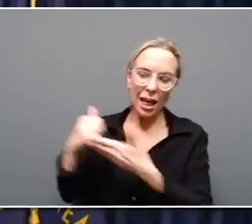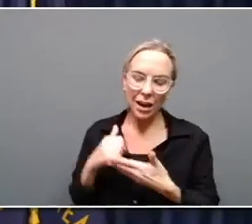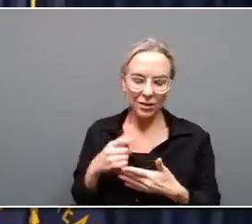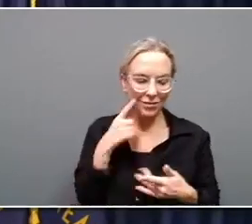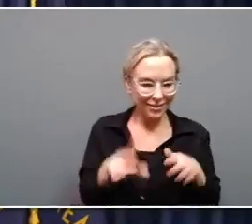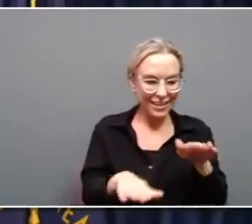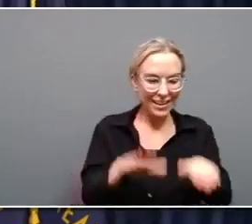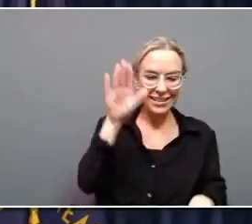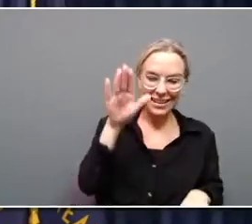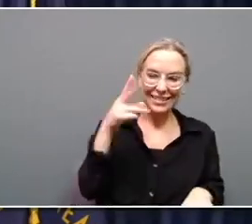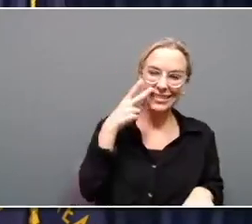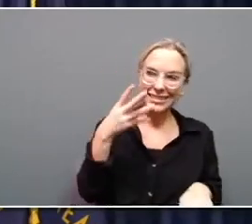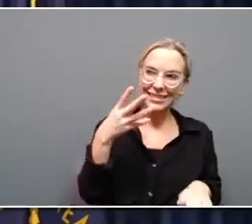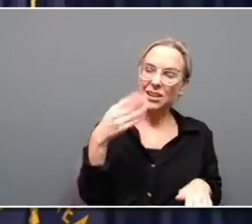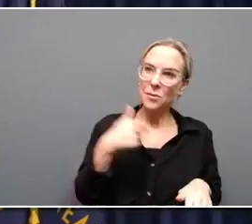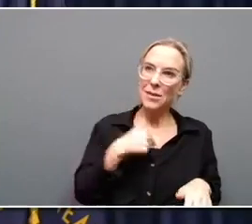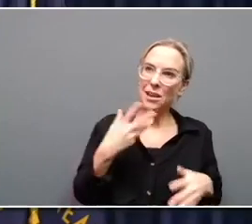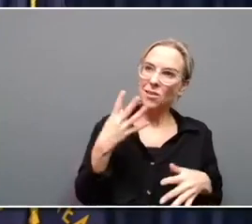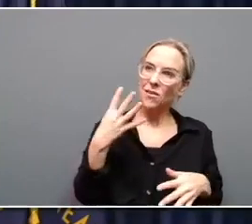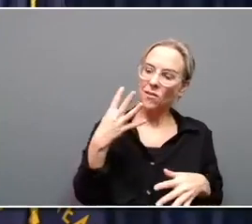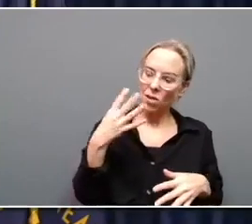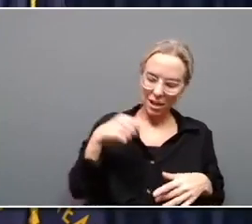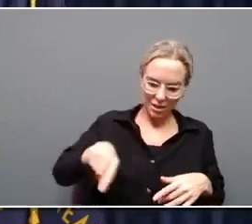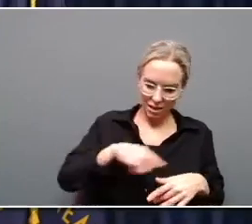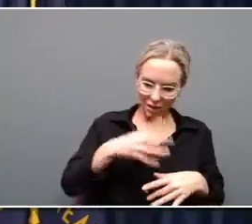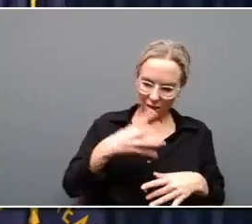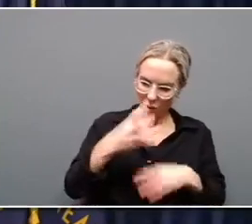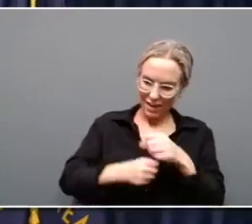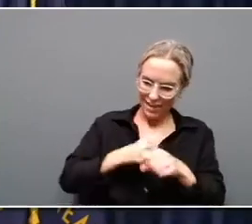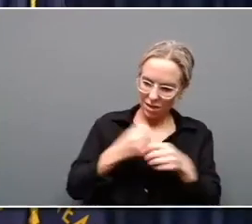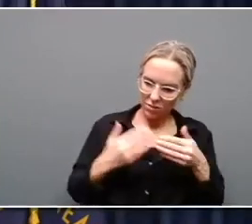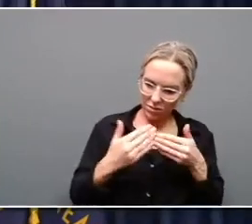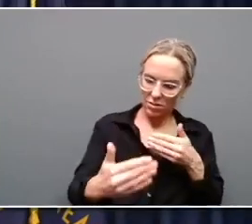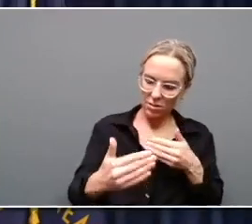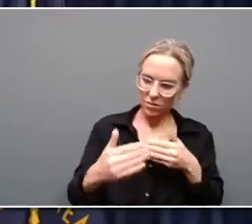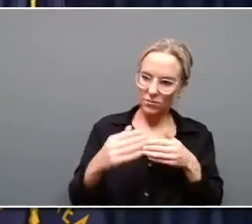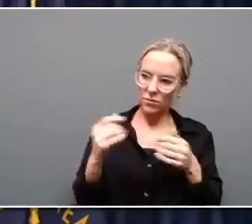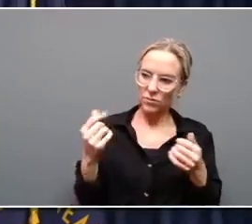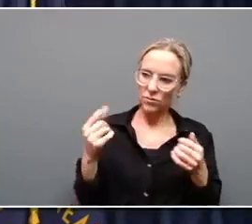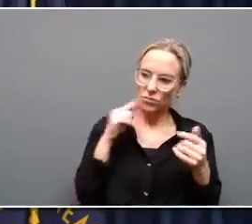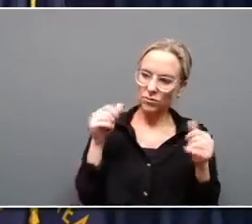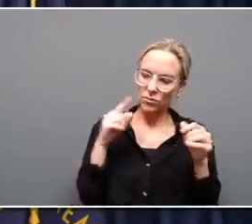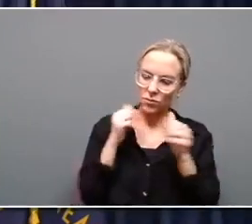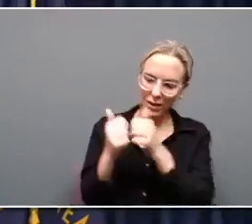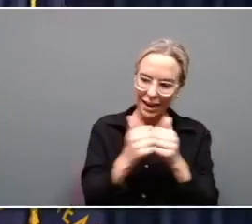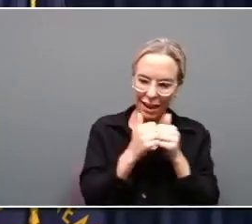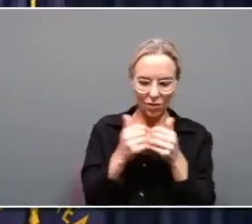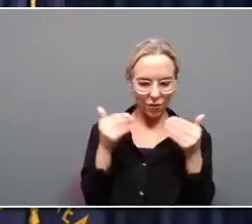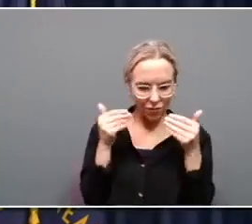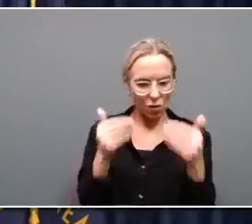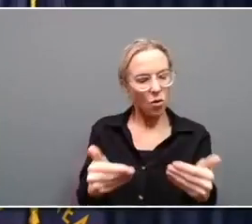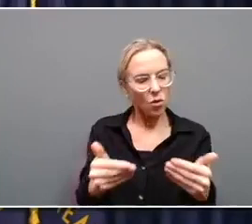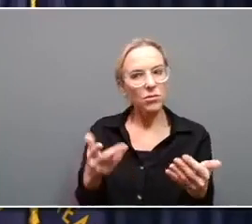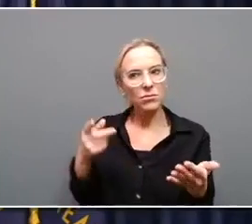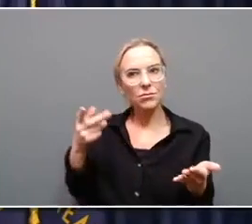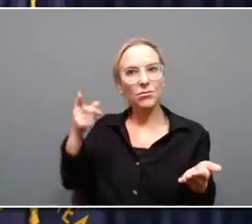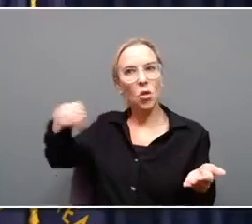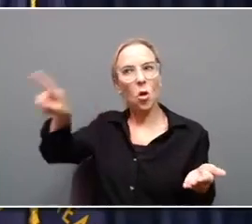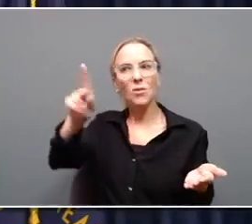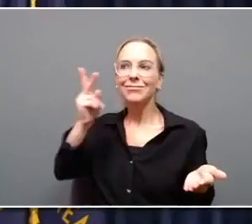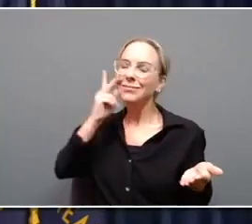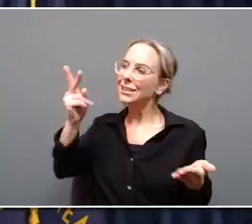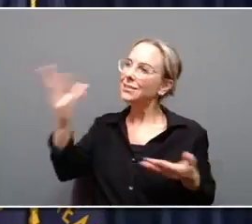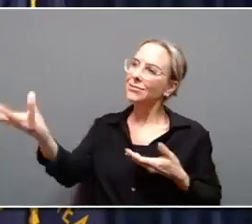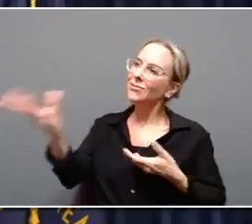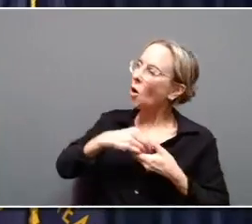4 years, together forward. That's exactly what these organizations and in these times of crisis or difficulty